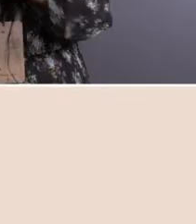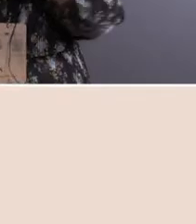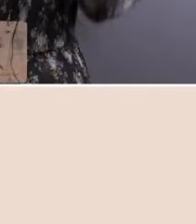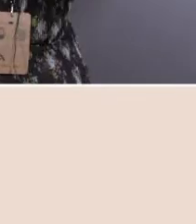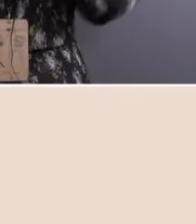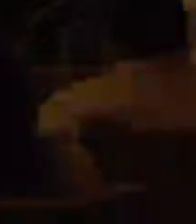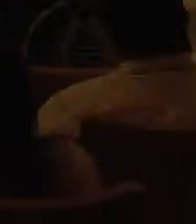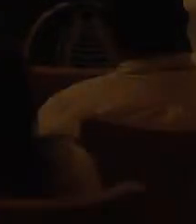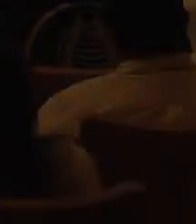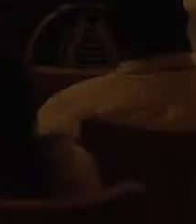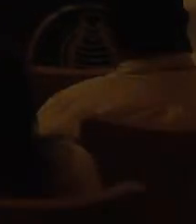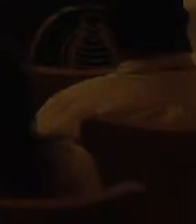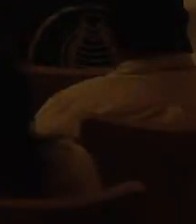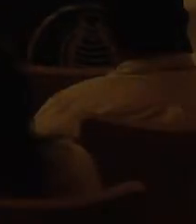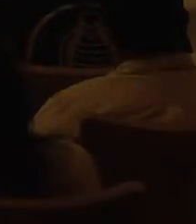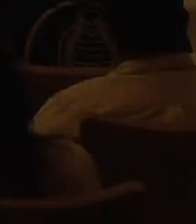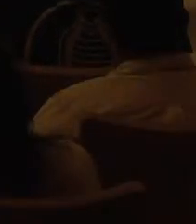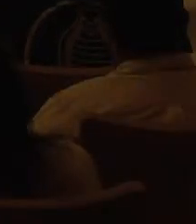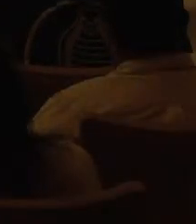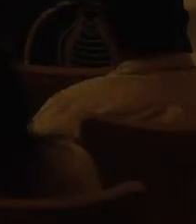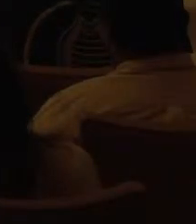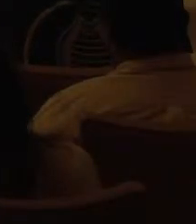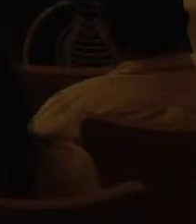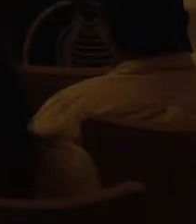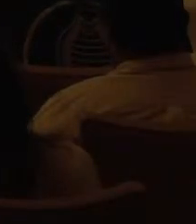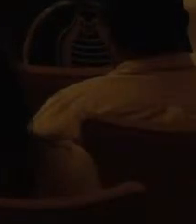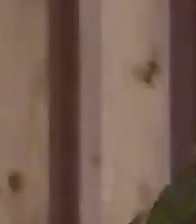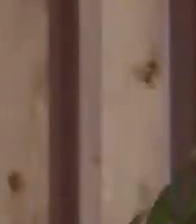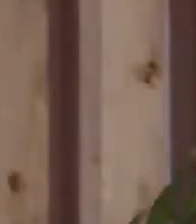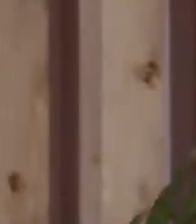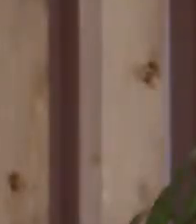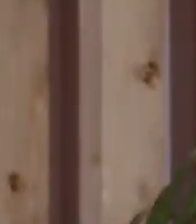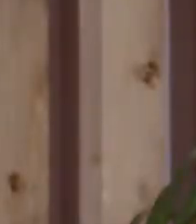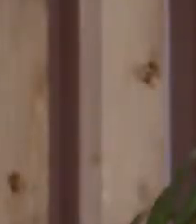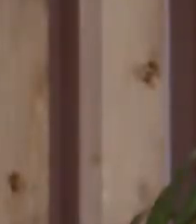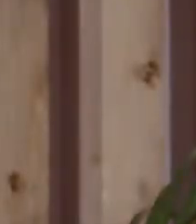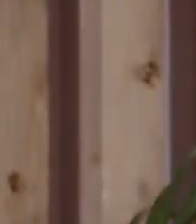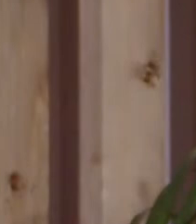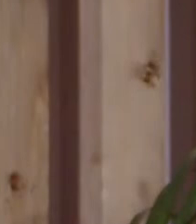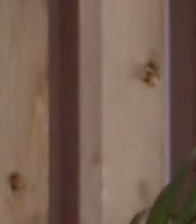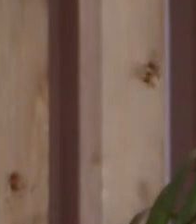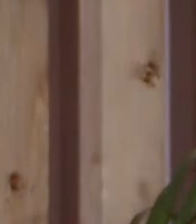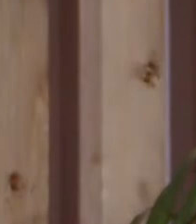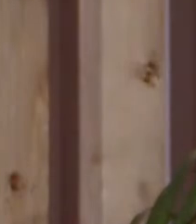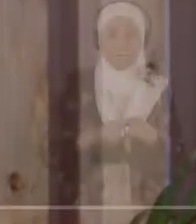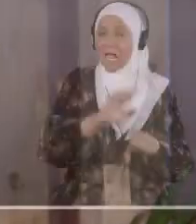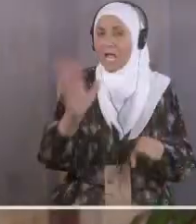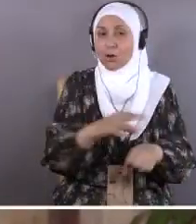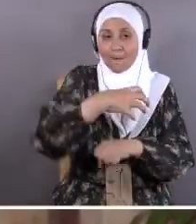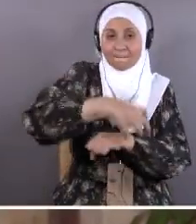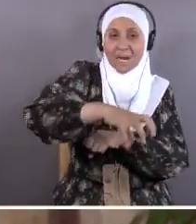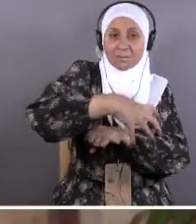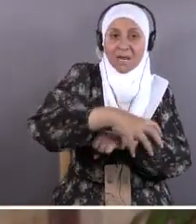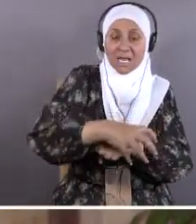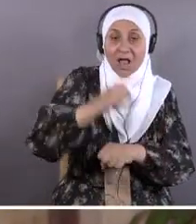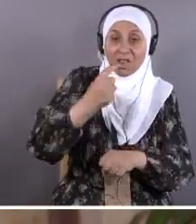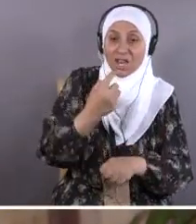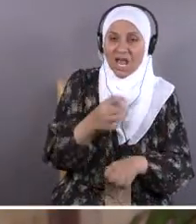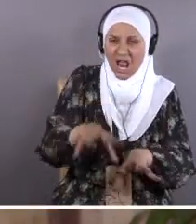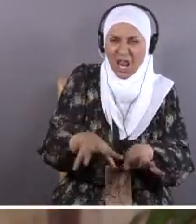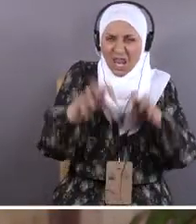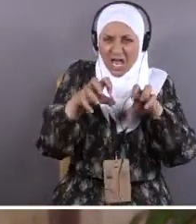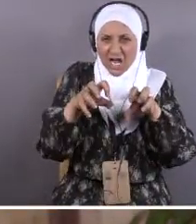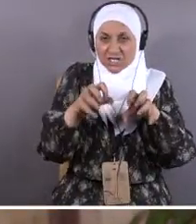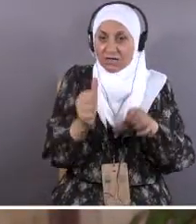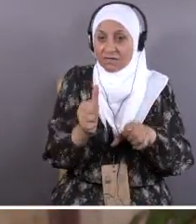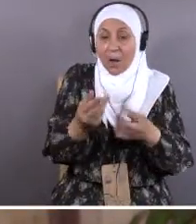society's ability to produce food. As dry countries become drier and water becomes scarcer, we will see increasing